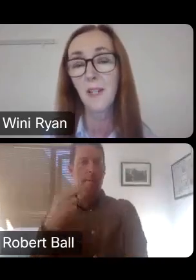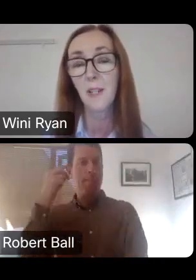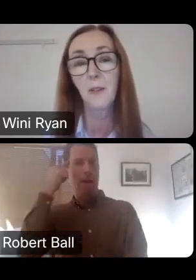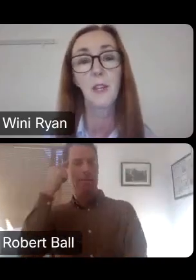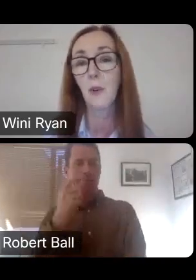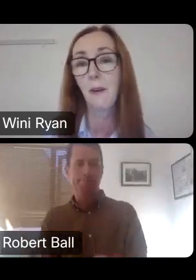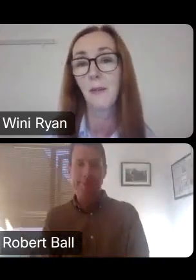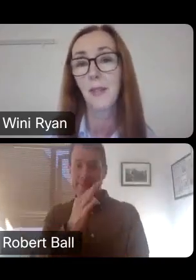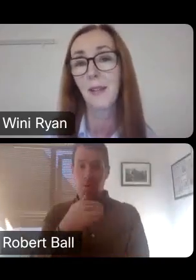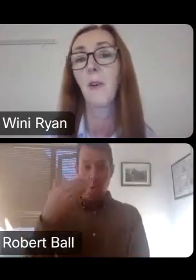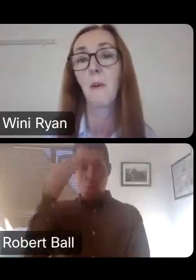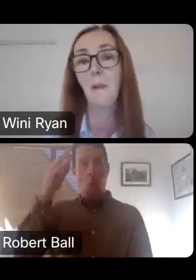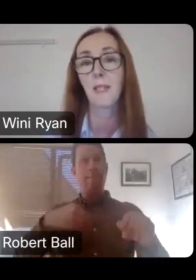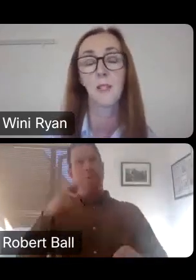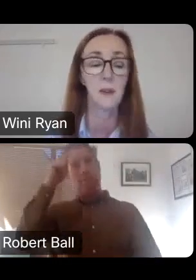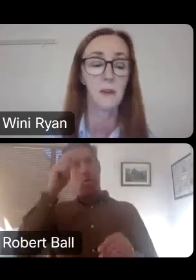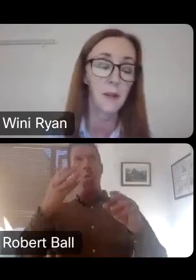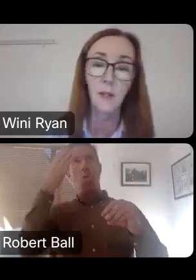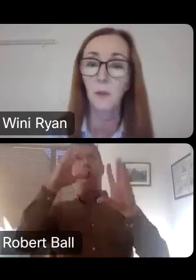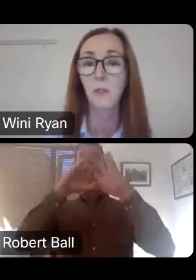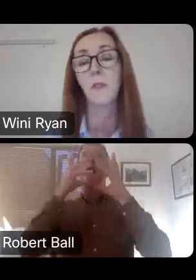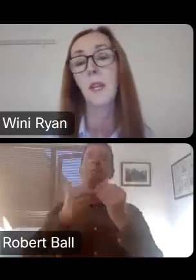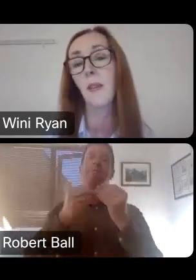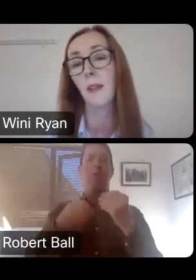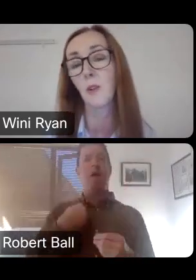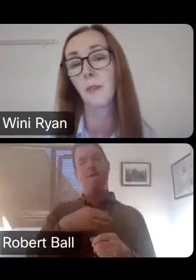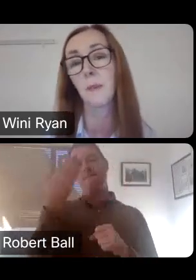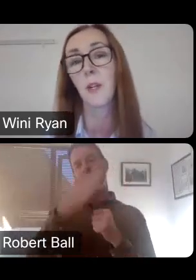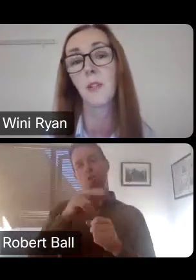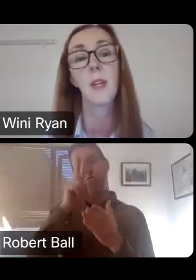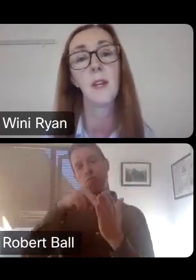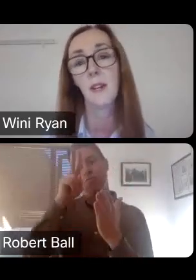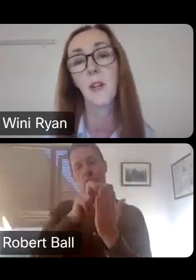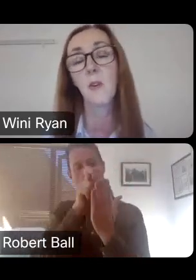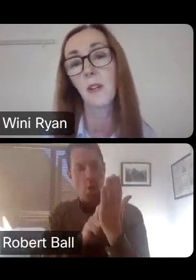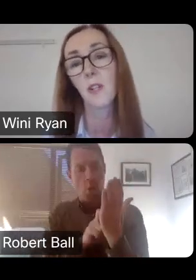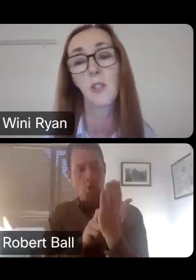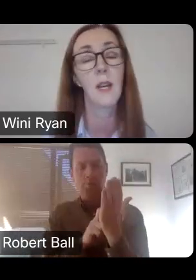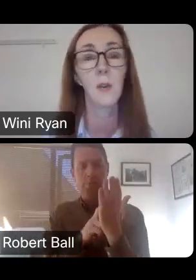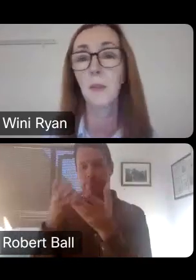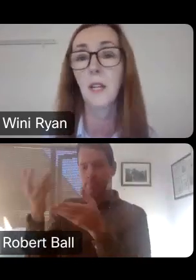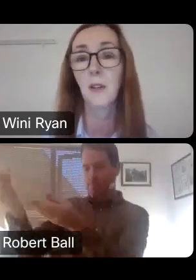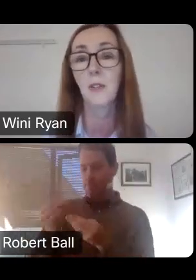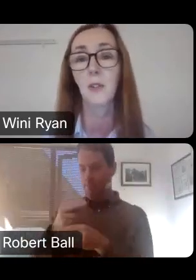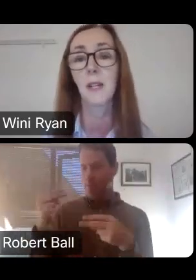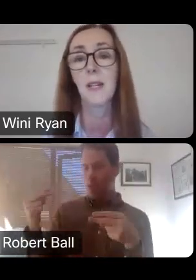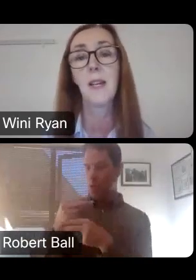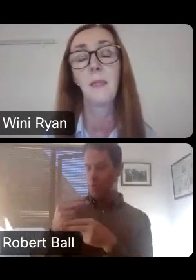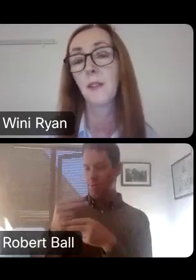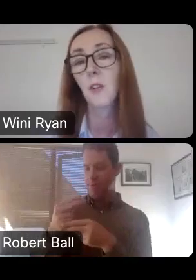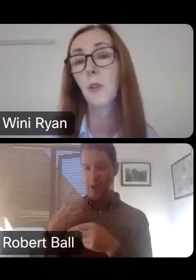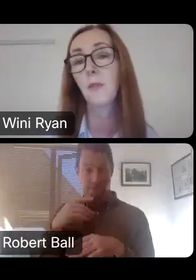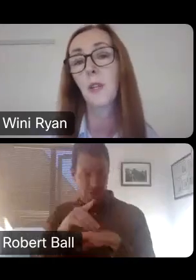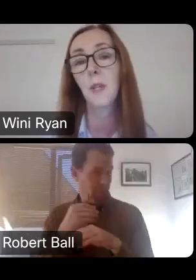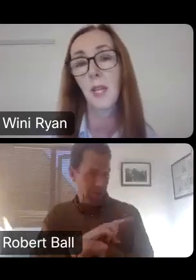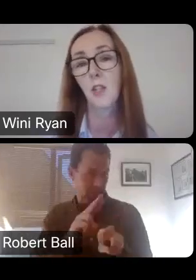and you think you know everything already, so I've read the notes, I've taken the handover from the nurse, I know your condition, I don't need to hear your story. That's